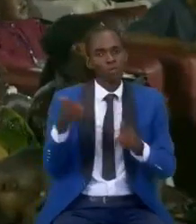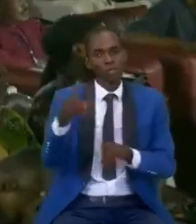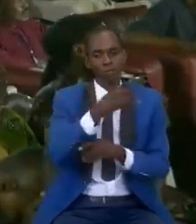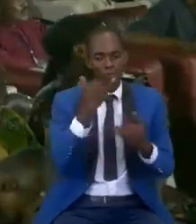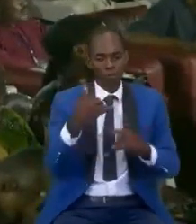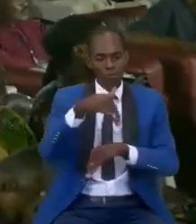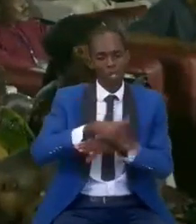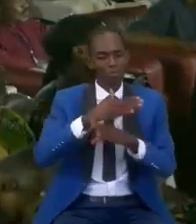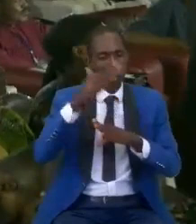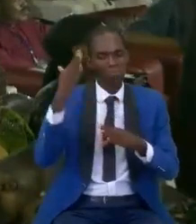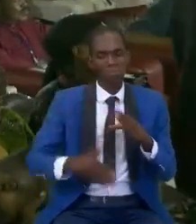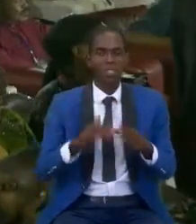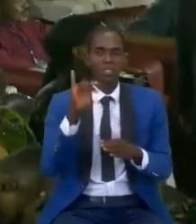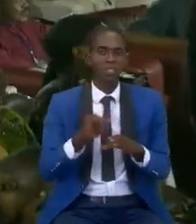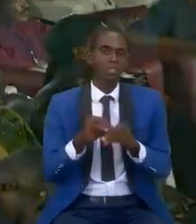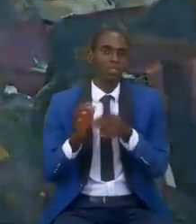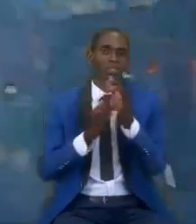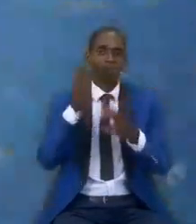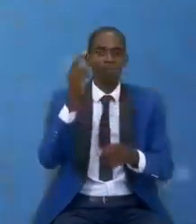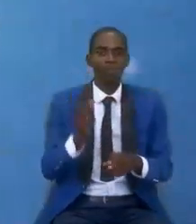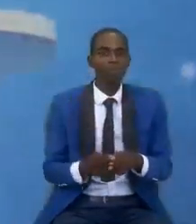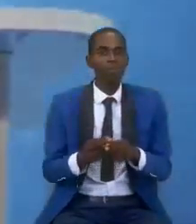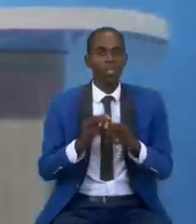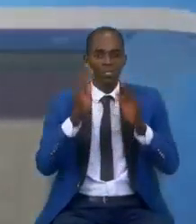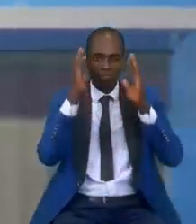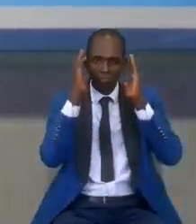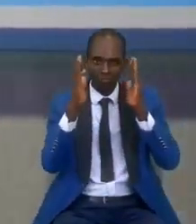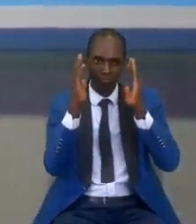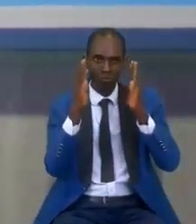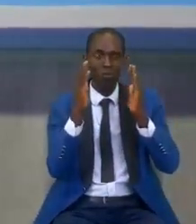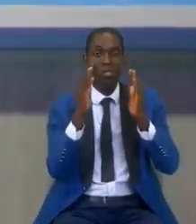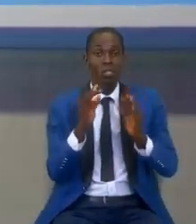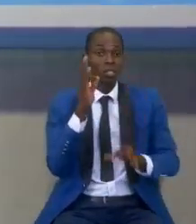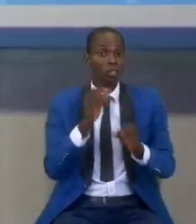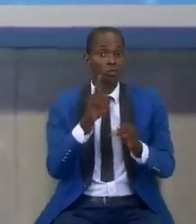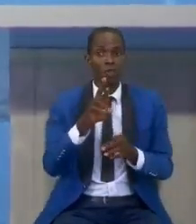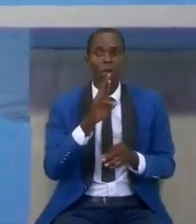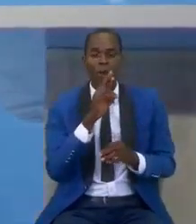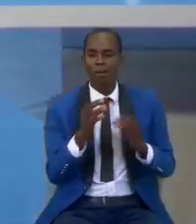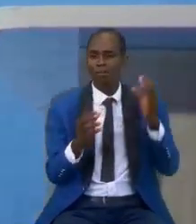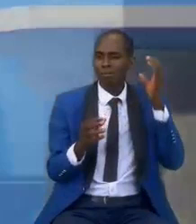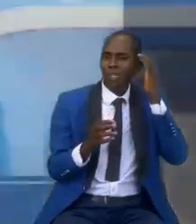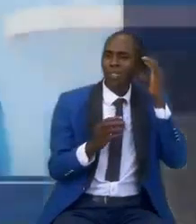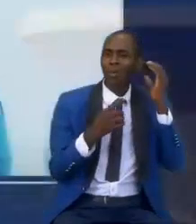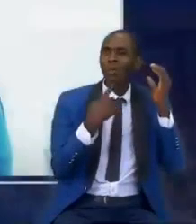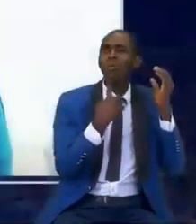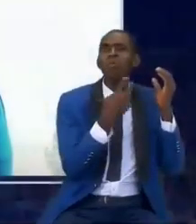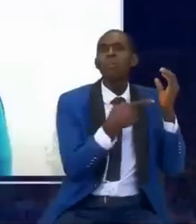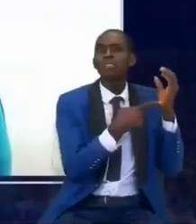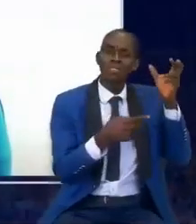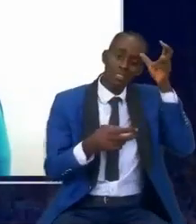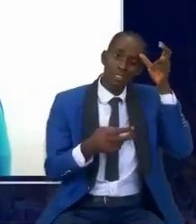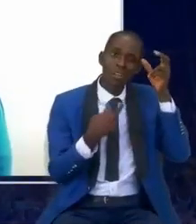ear. If you are hearing other voices, if you are hearing the voice of Satan, you are hearing the voice of unbelievers, you are hearing